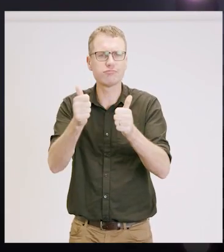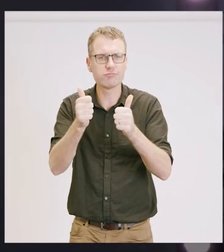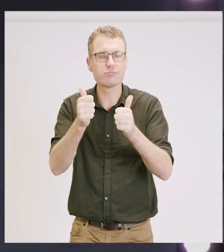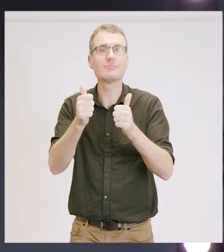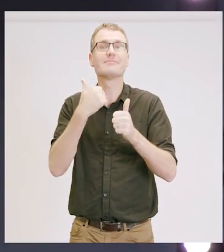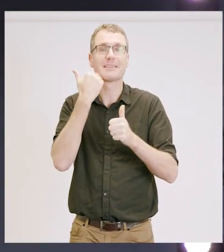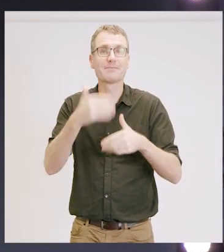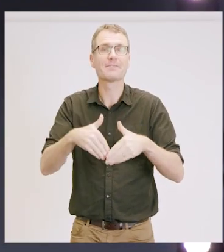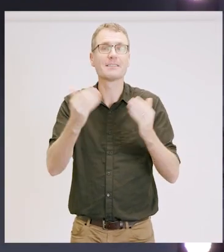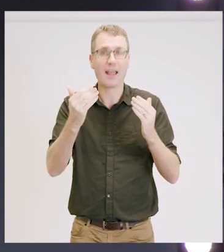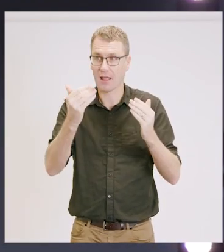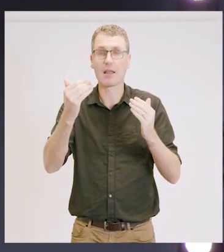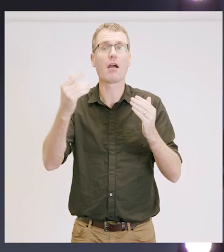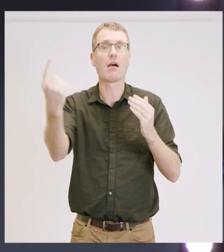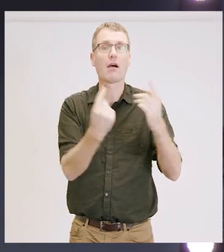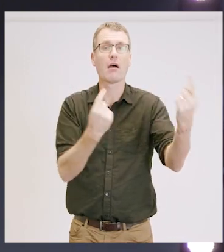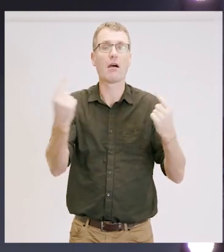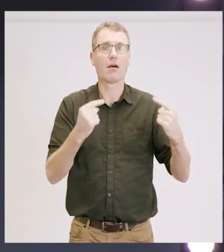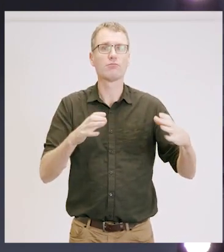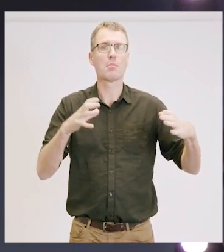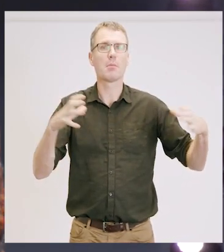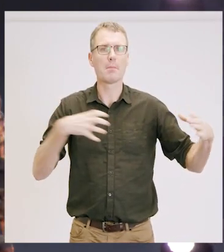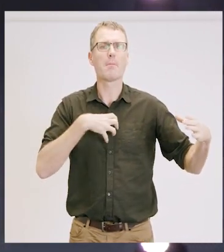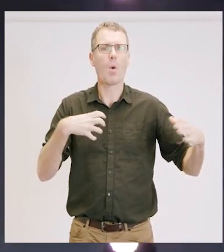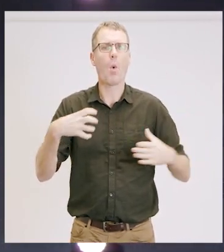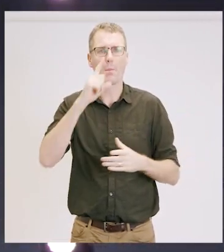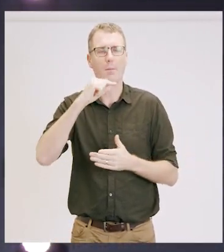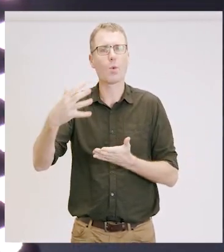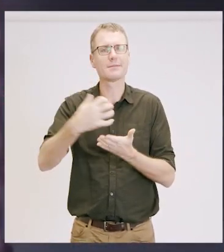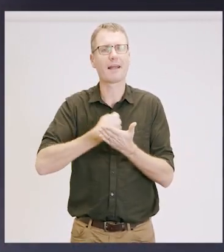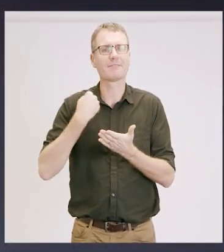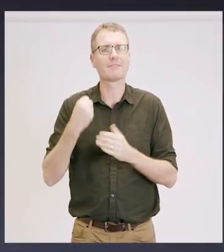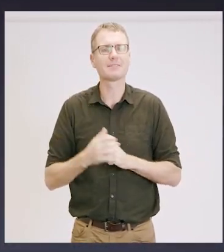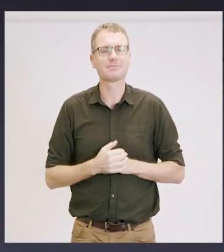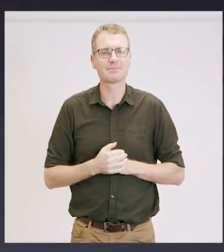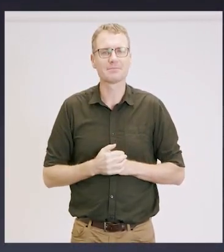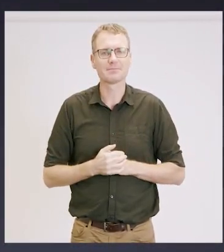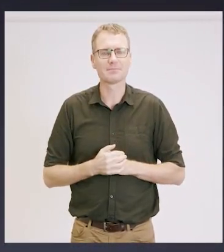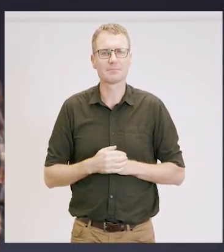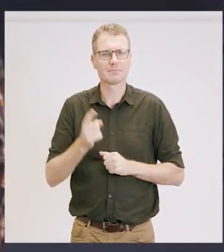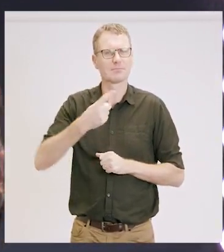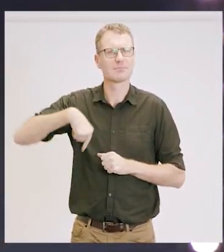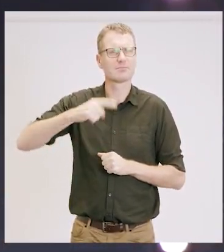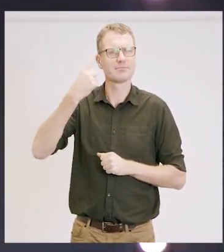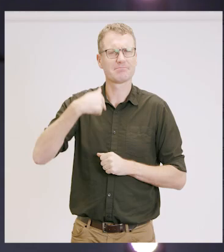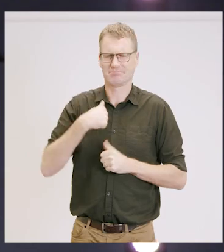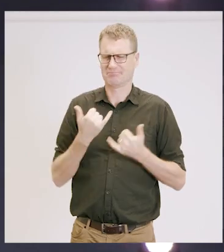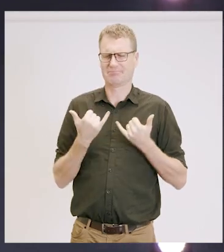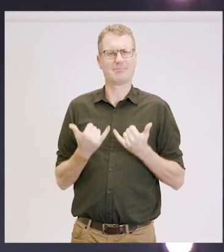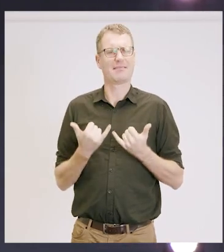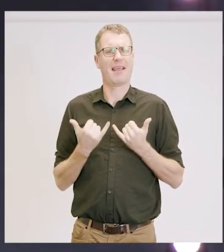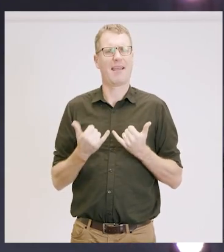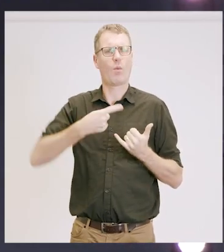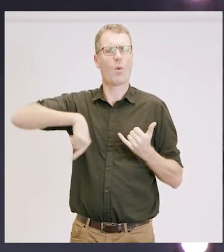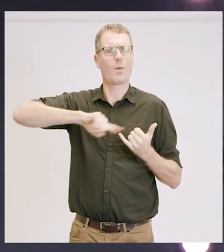saved. Now, we look at this and we think to ourselves, well, there's no way that we in the 21st century could achieve anything like that.